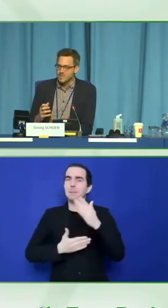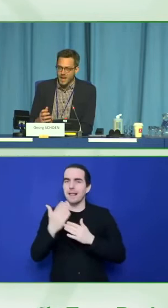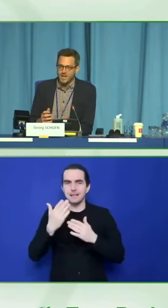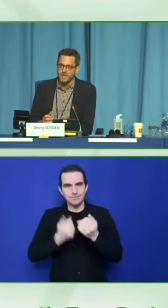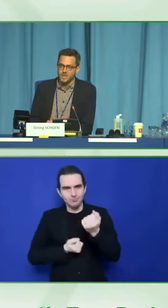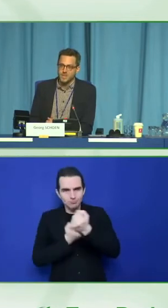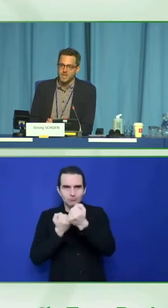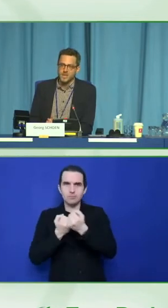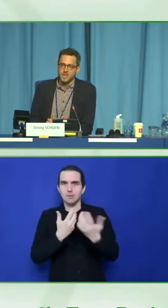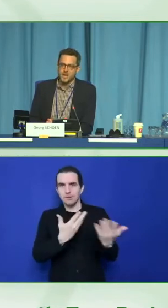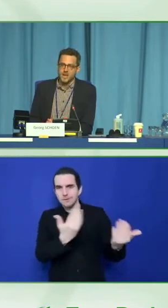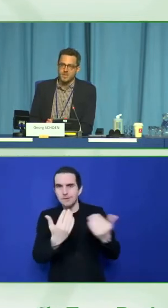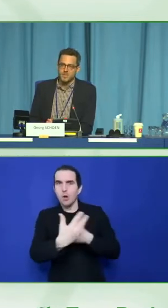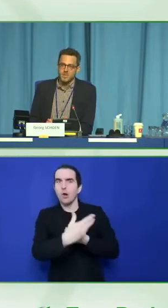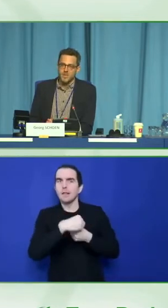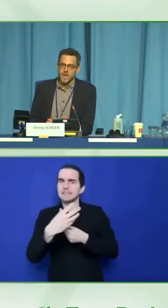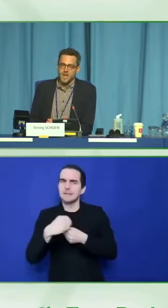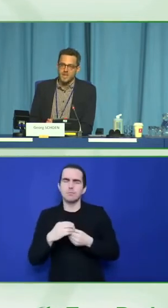to tackle them?